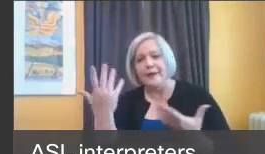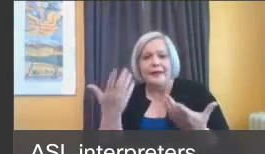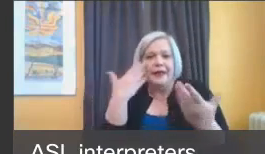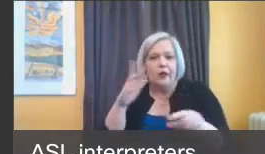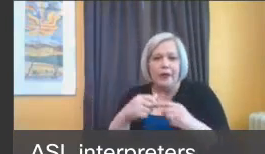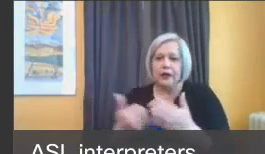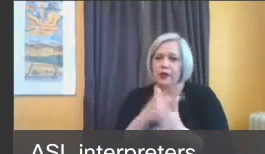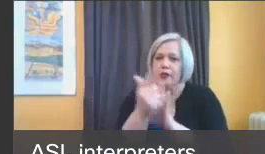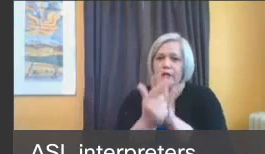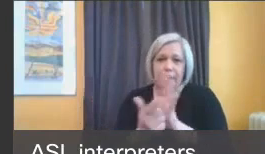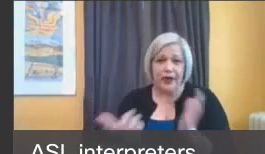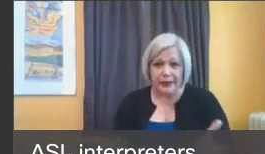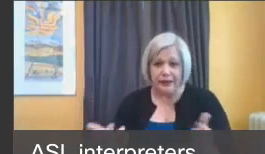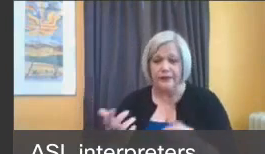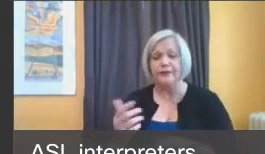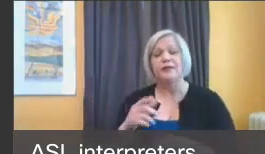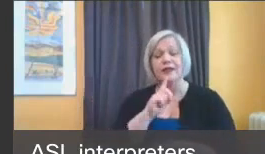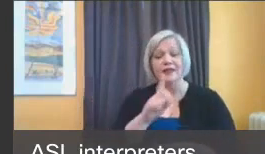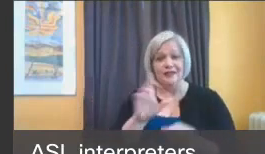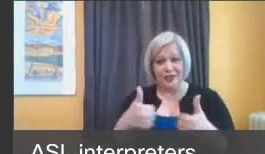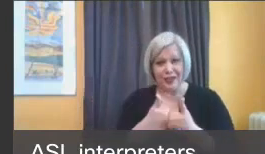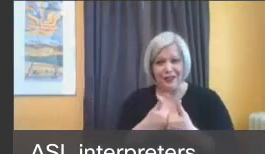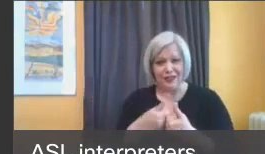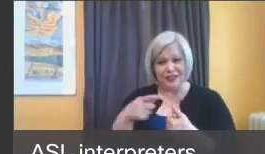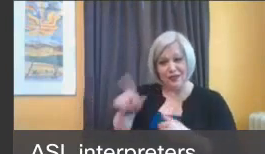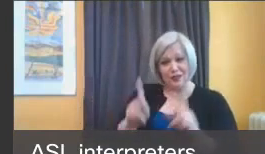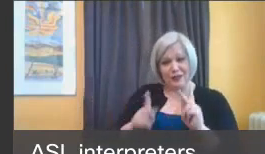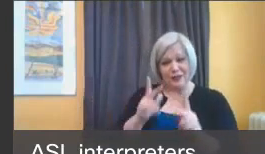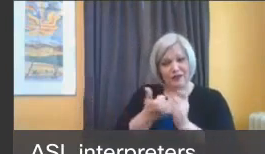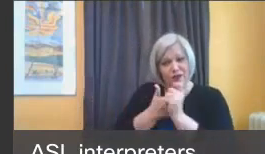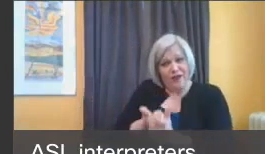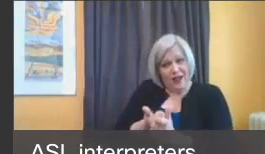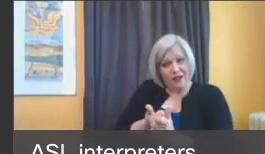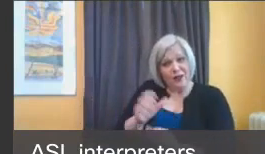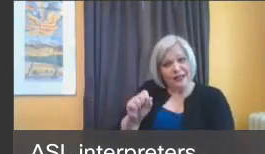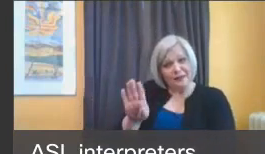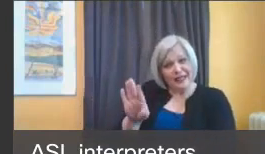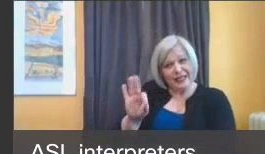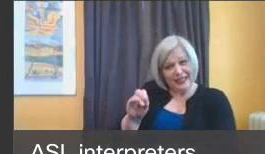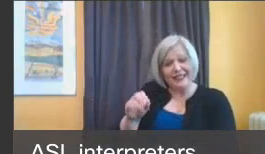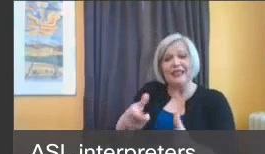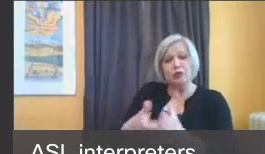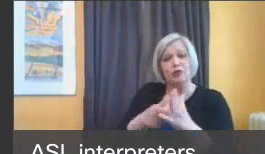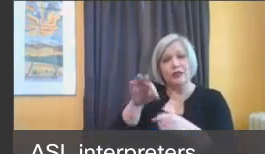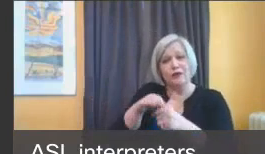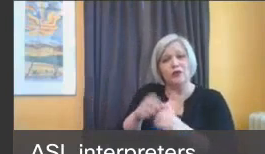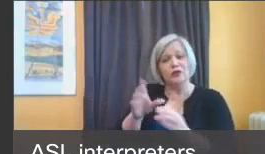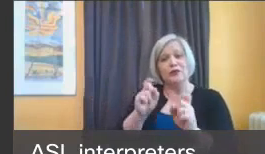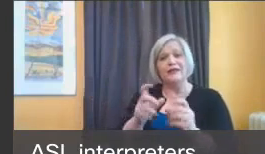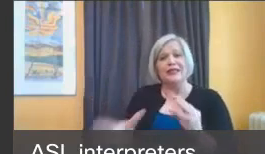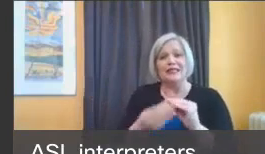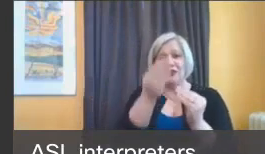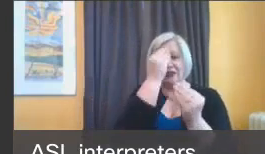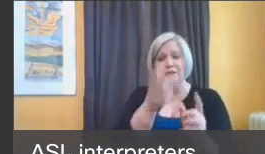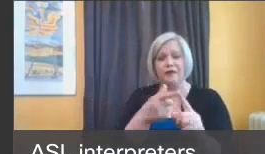requirement. In fact, the difficulty that individuals have with complying with SB 90, which requires voters to provide additional information